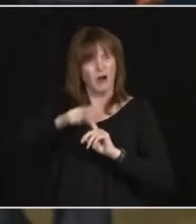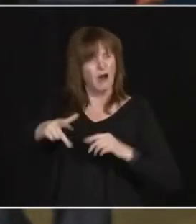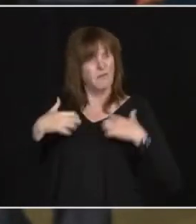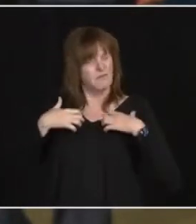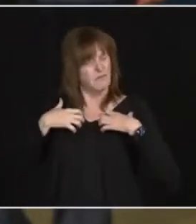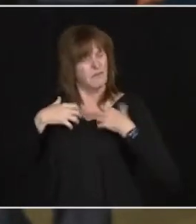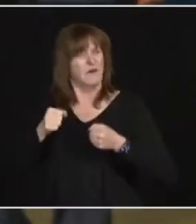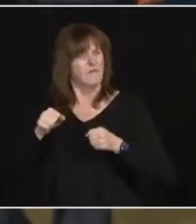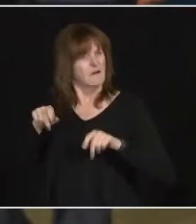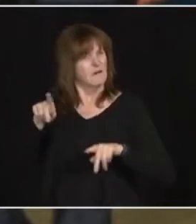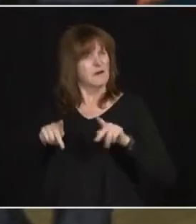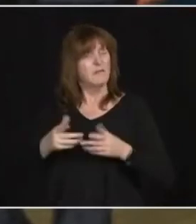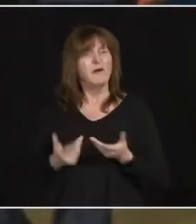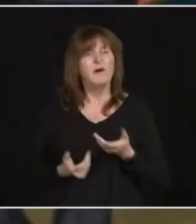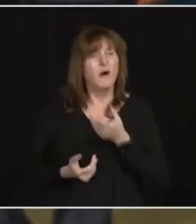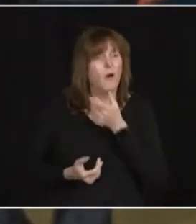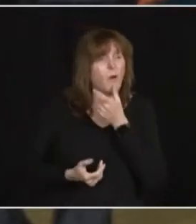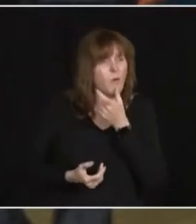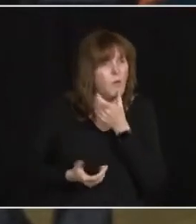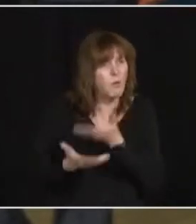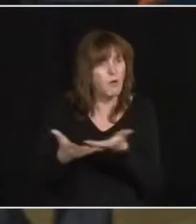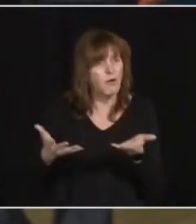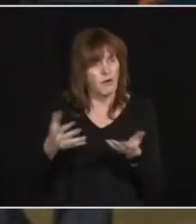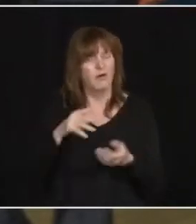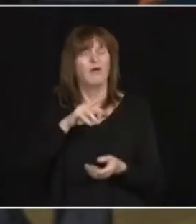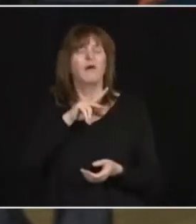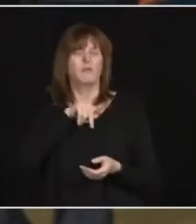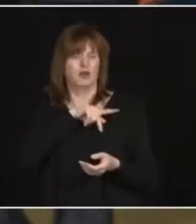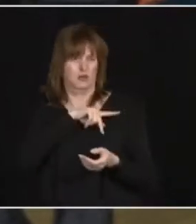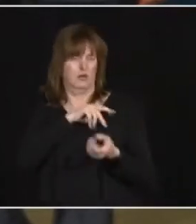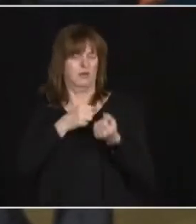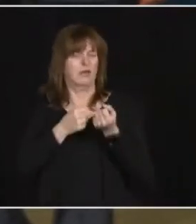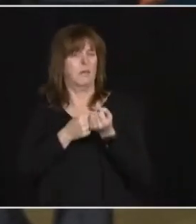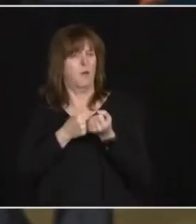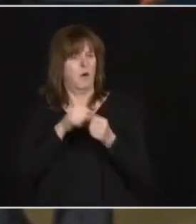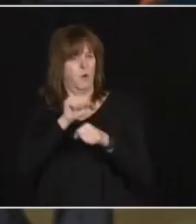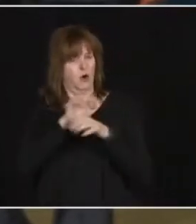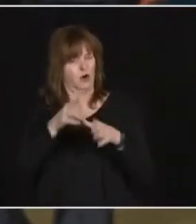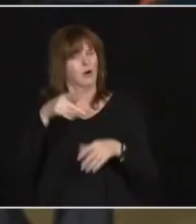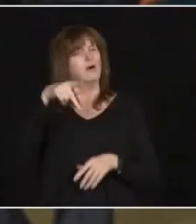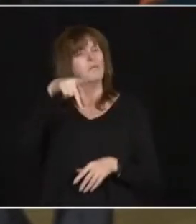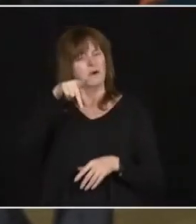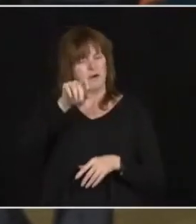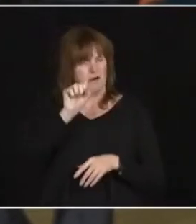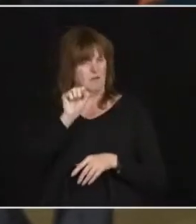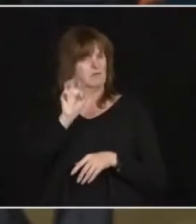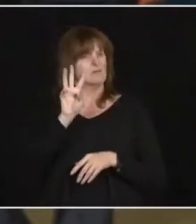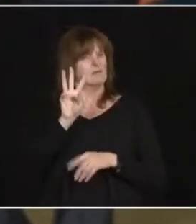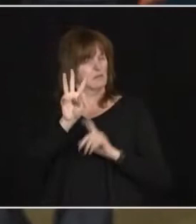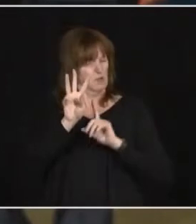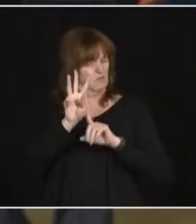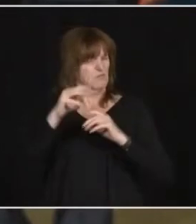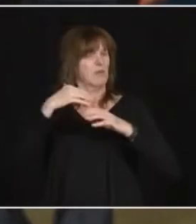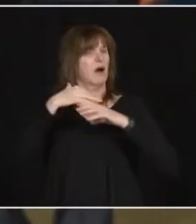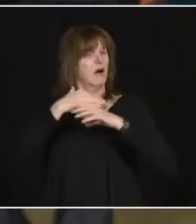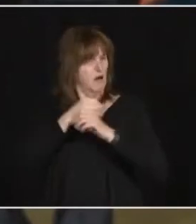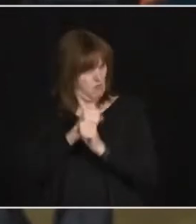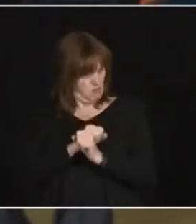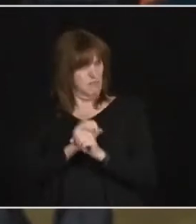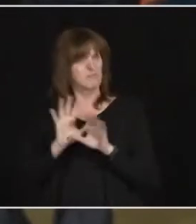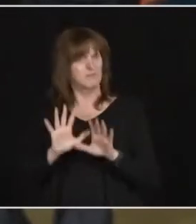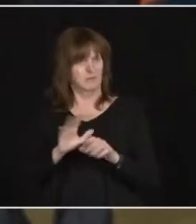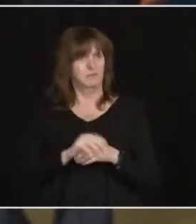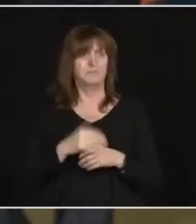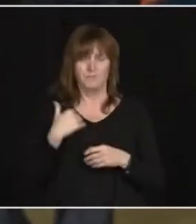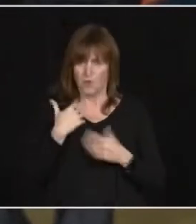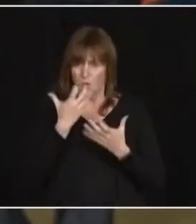These heroes are known as personal support workers, or PSWs. To all the personal support